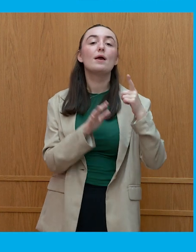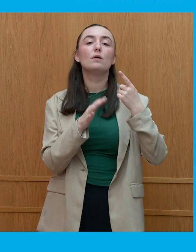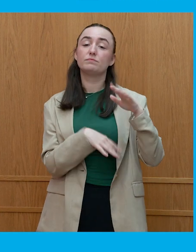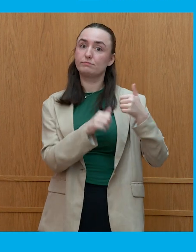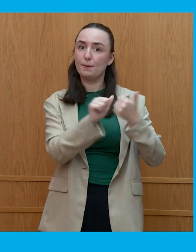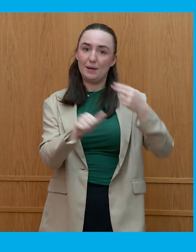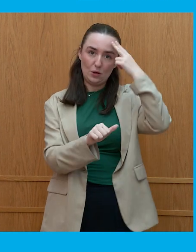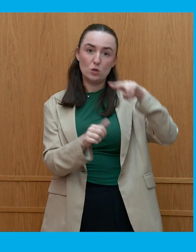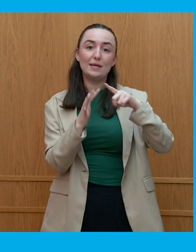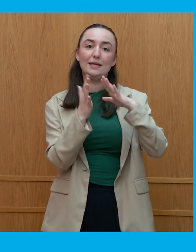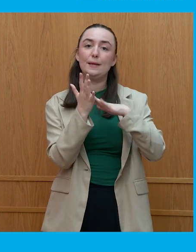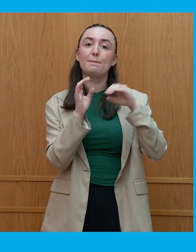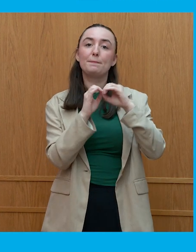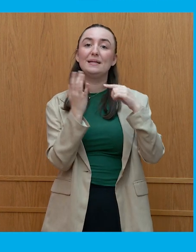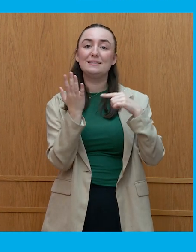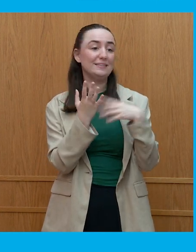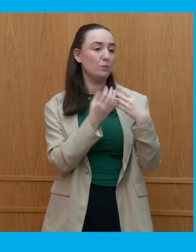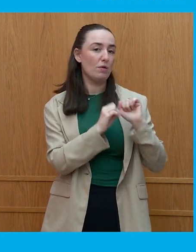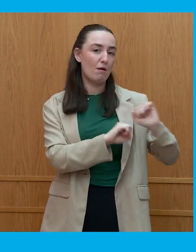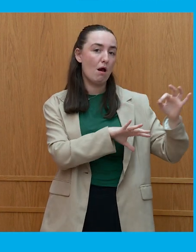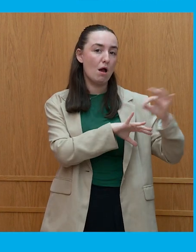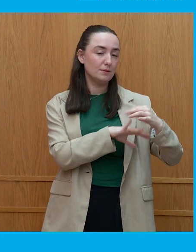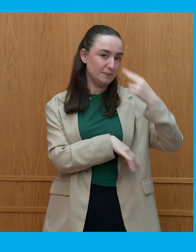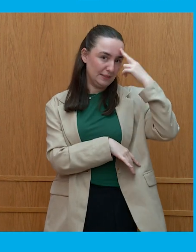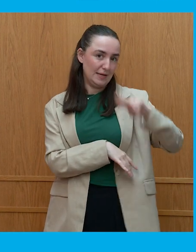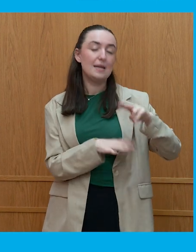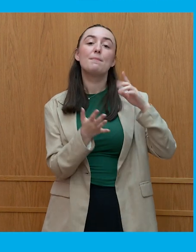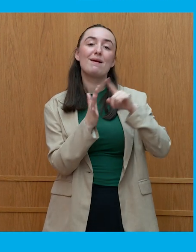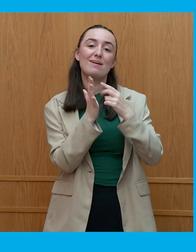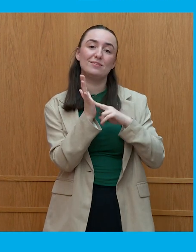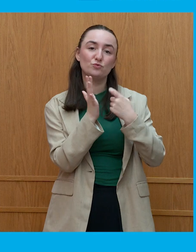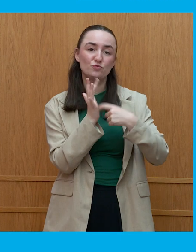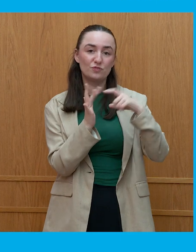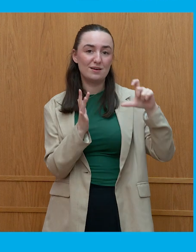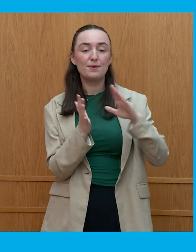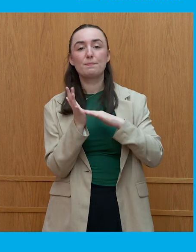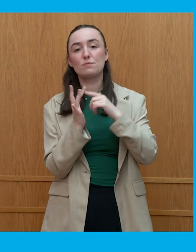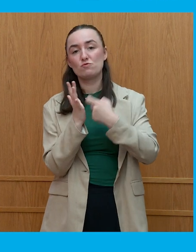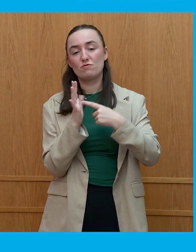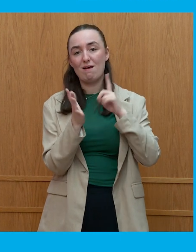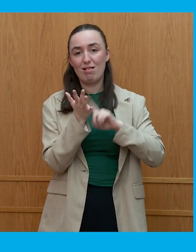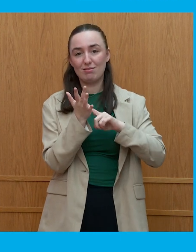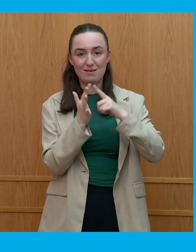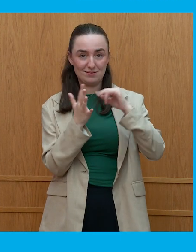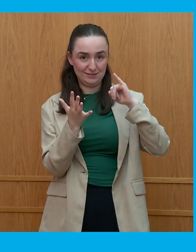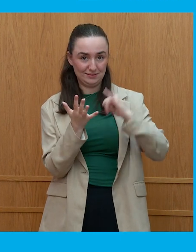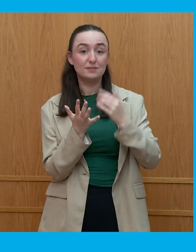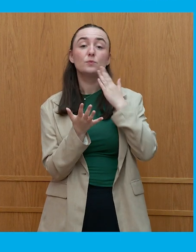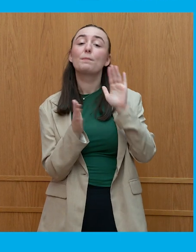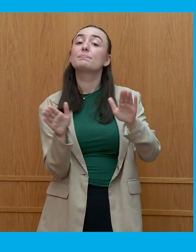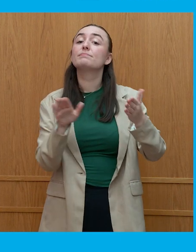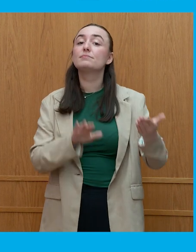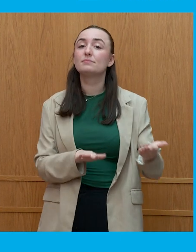late husband, Enrique Morales, and since his passing has gone on to establish the Fundacio EF